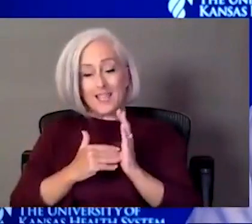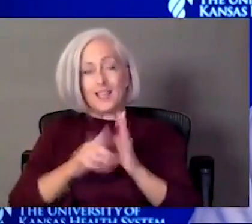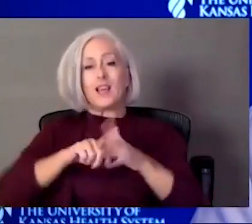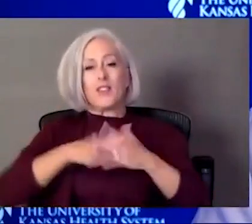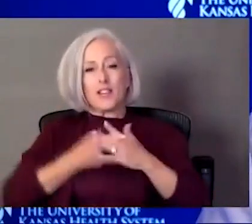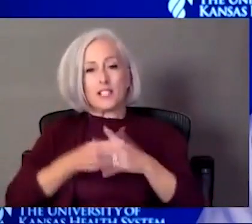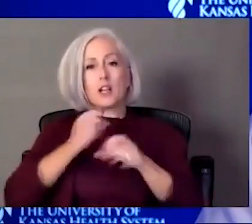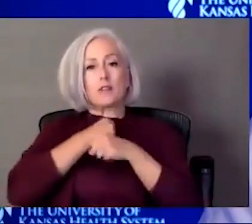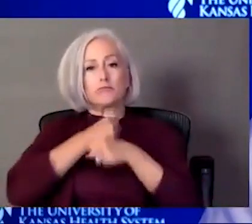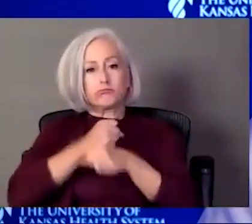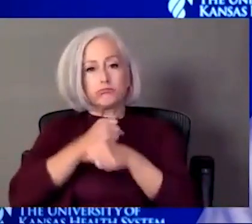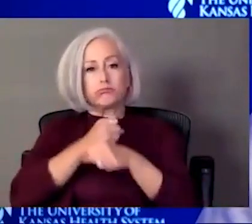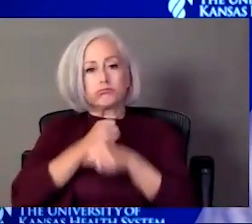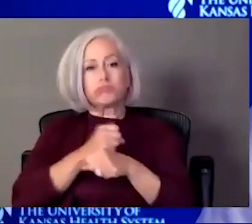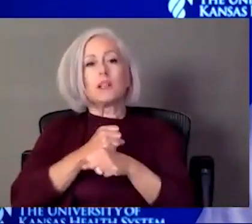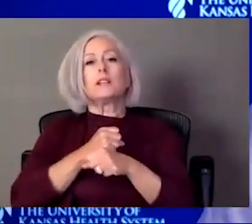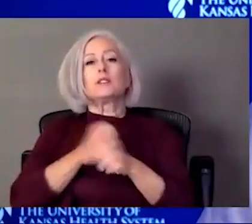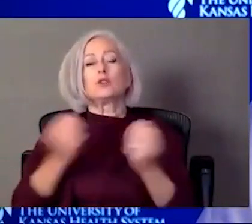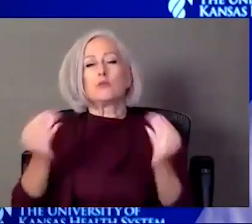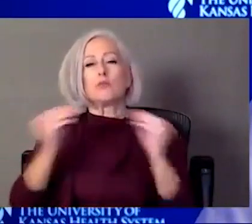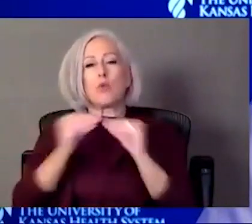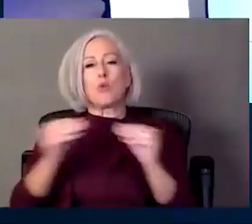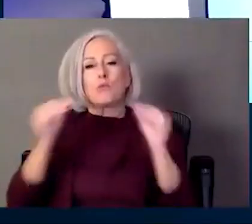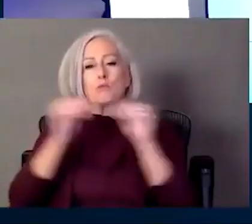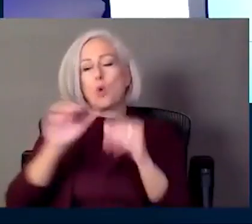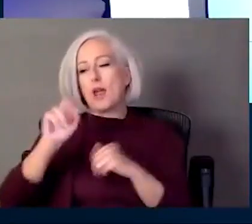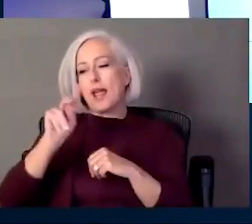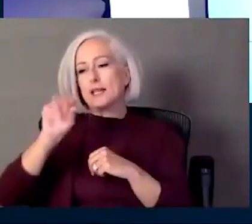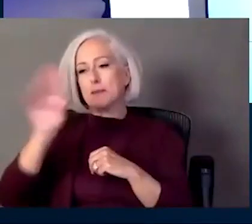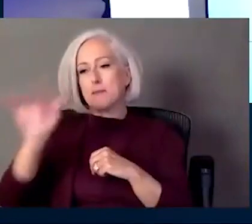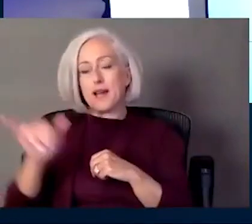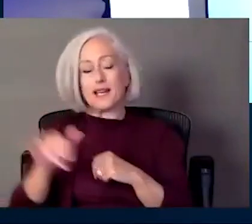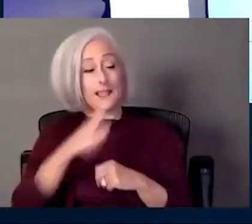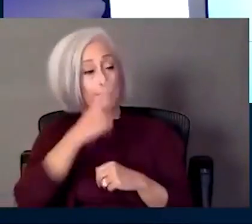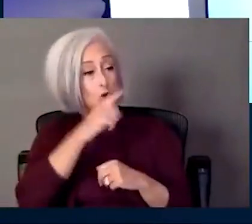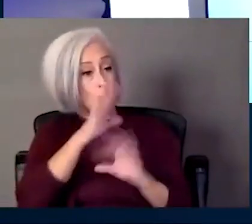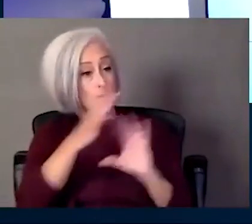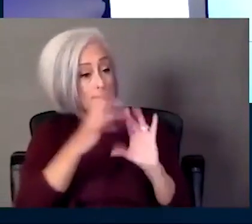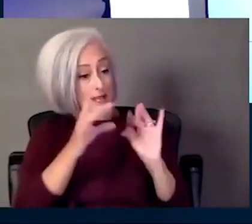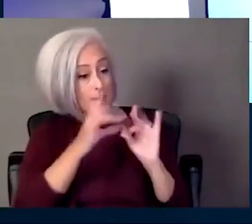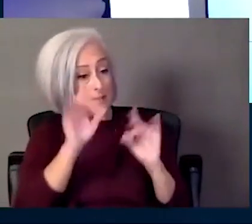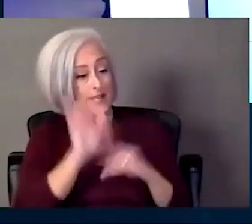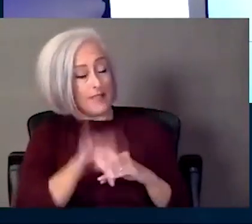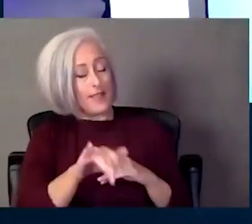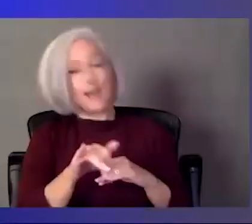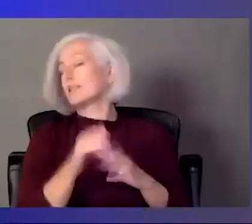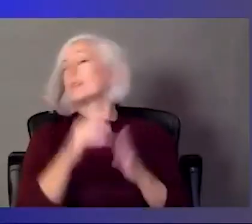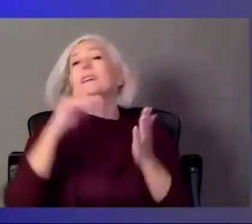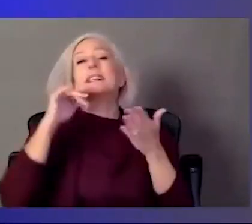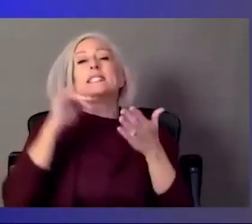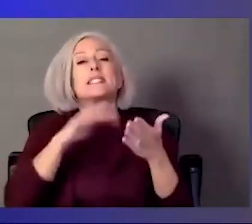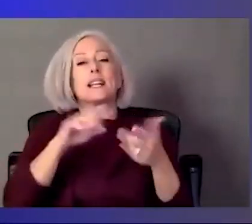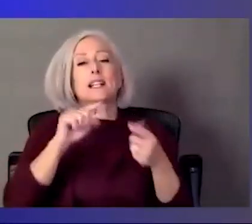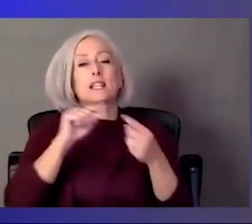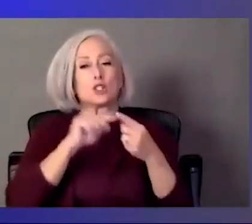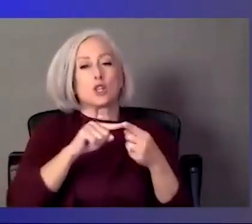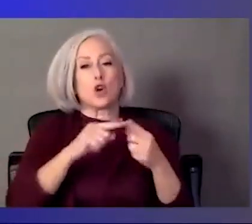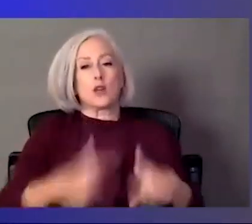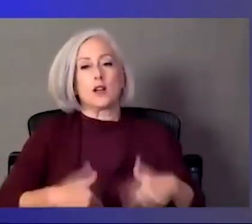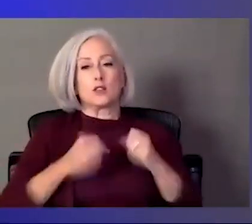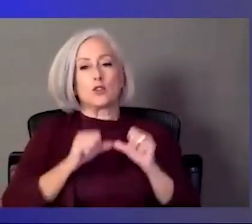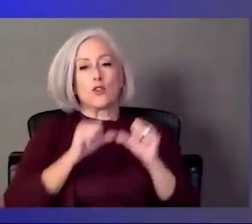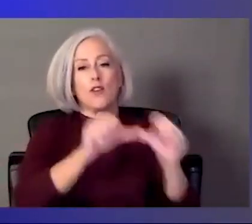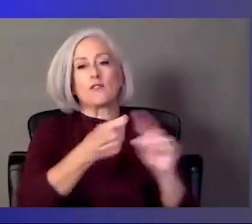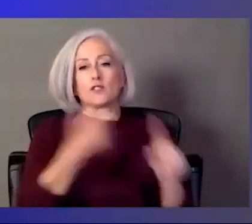up antibody production again. So. If I could comment on that, there were studies of survivors of the 1918